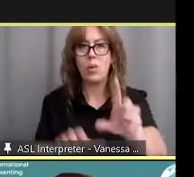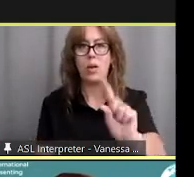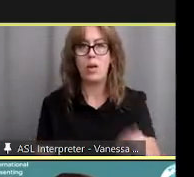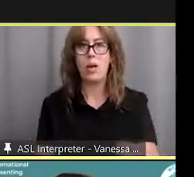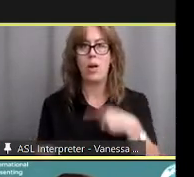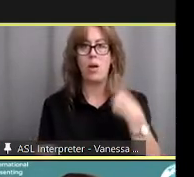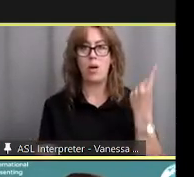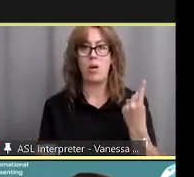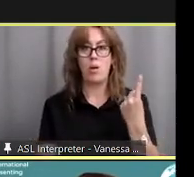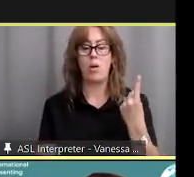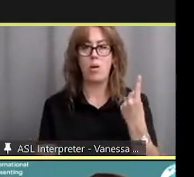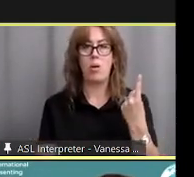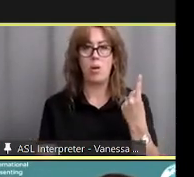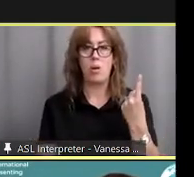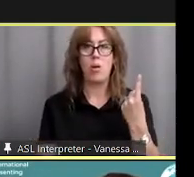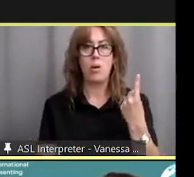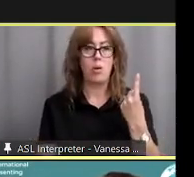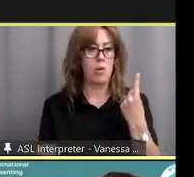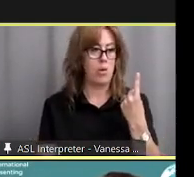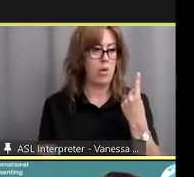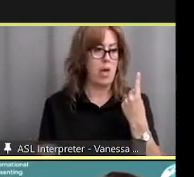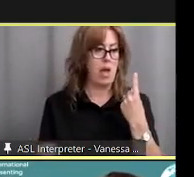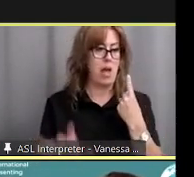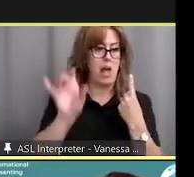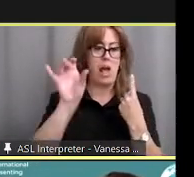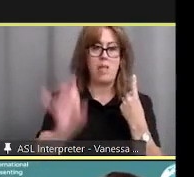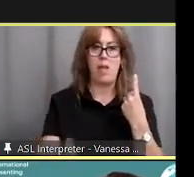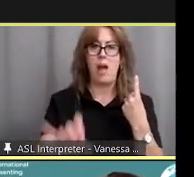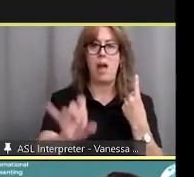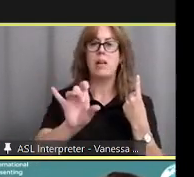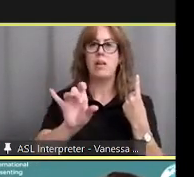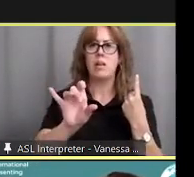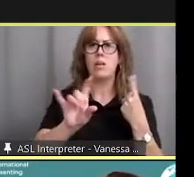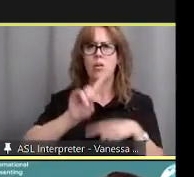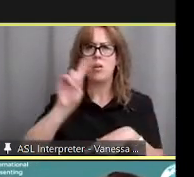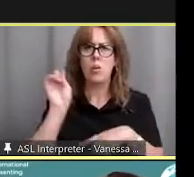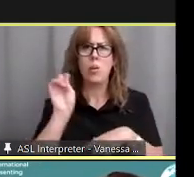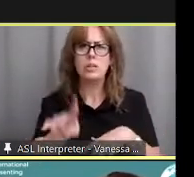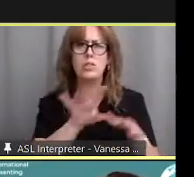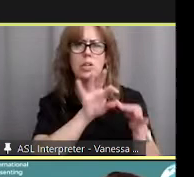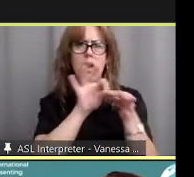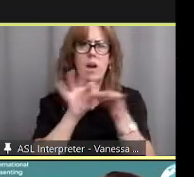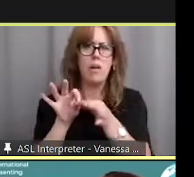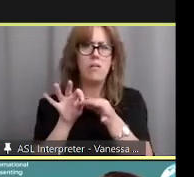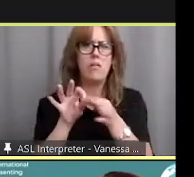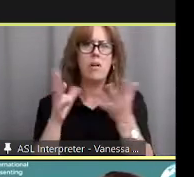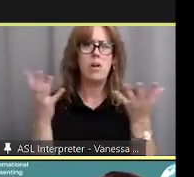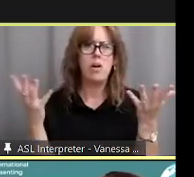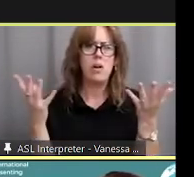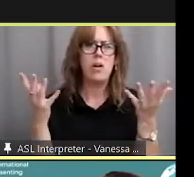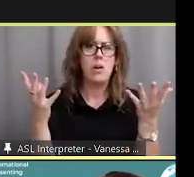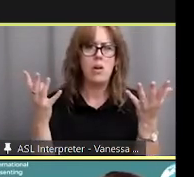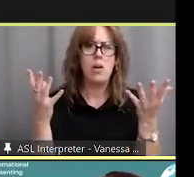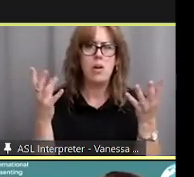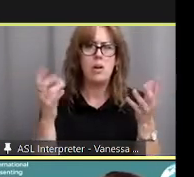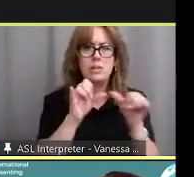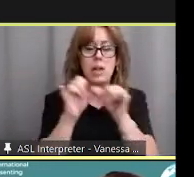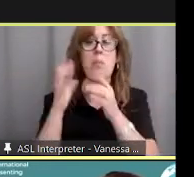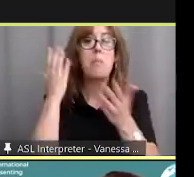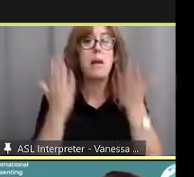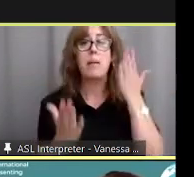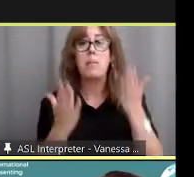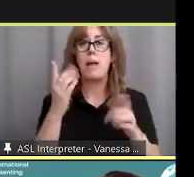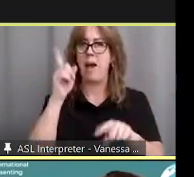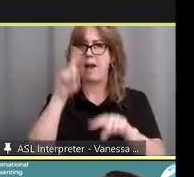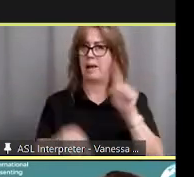of scale becomes essential, because I know that I may not be able to change